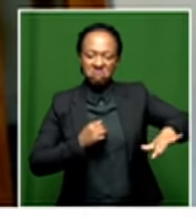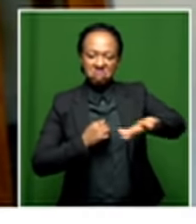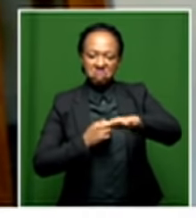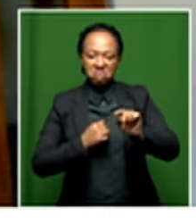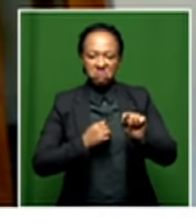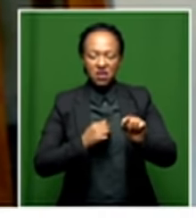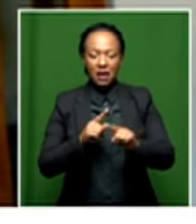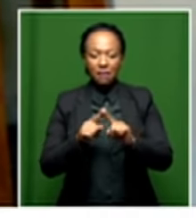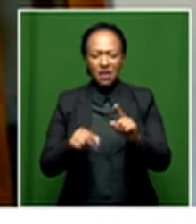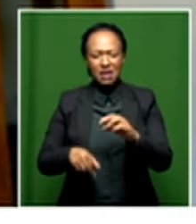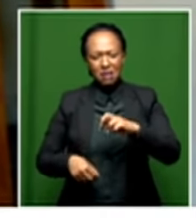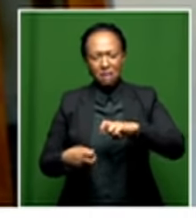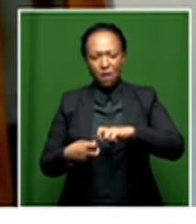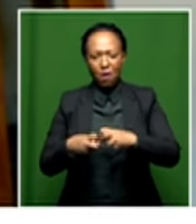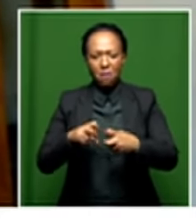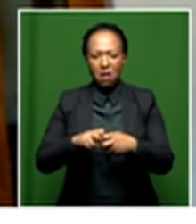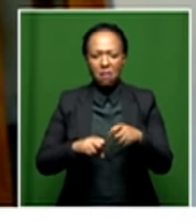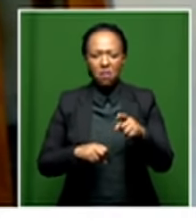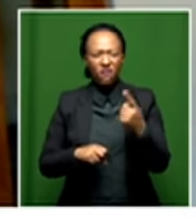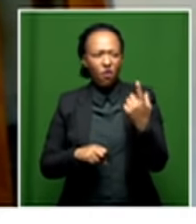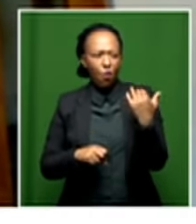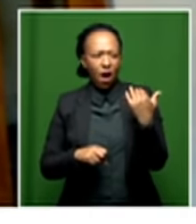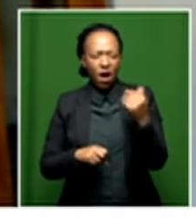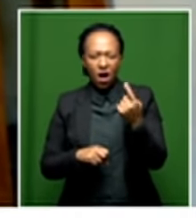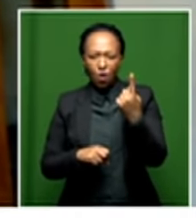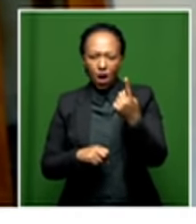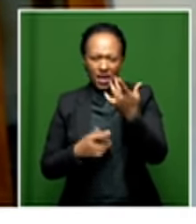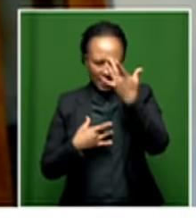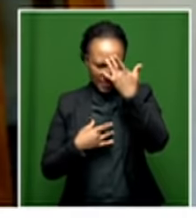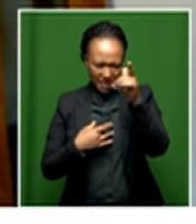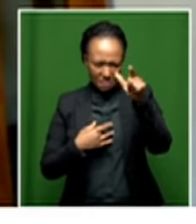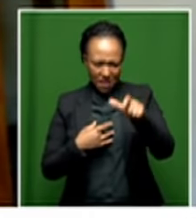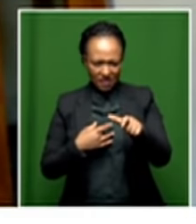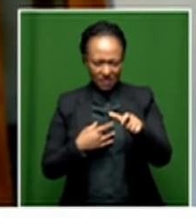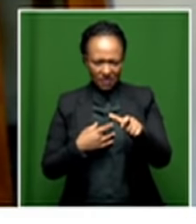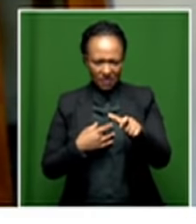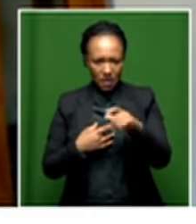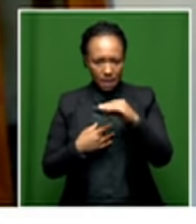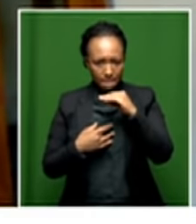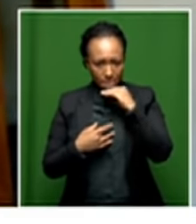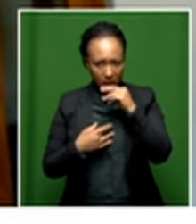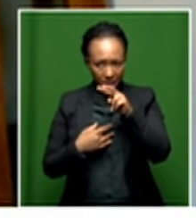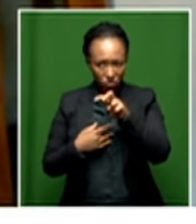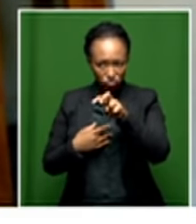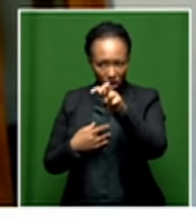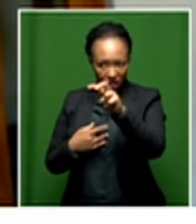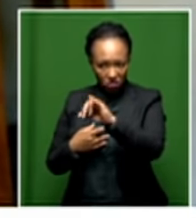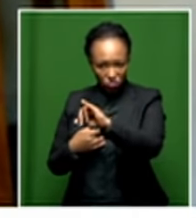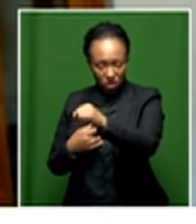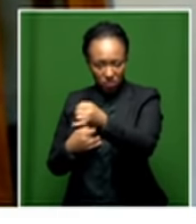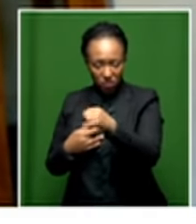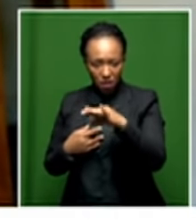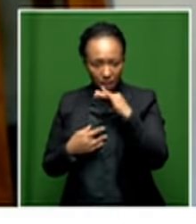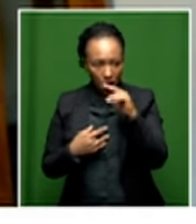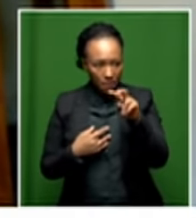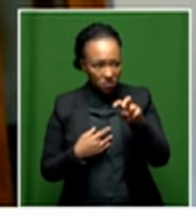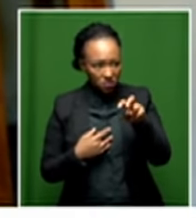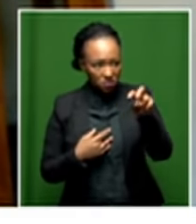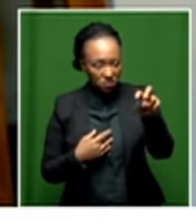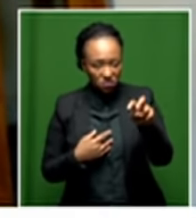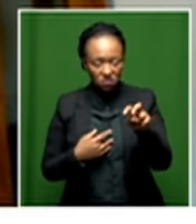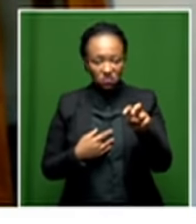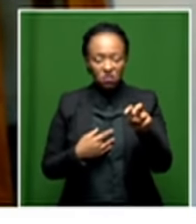problem that I heard from my patients asking, Doctor, does now mean I need to go to Joburg, or do I now need to go to